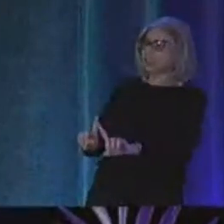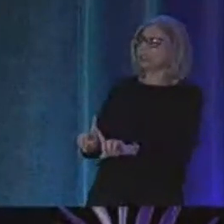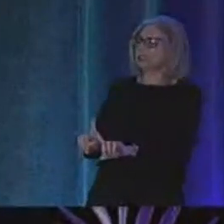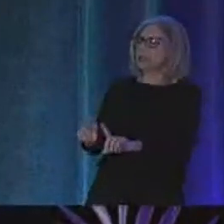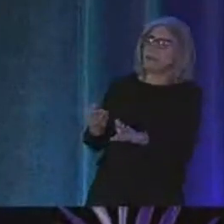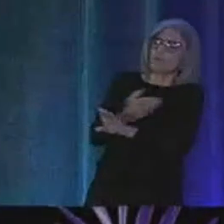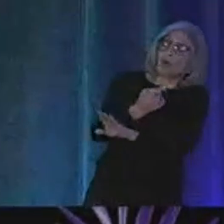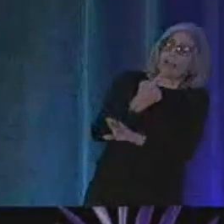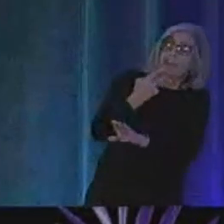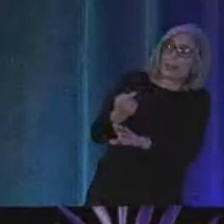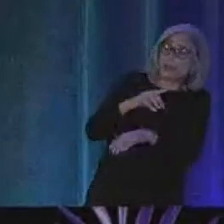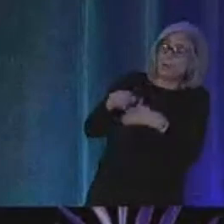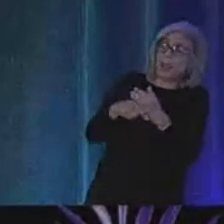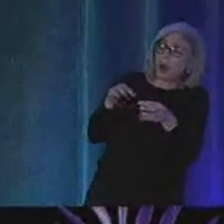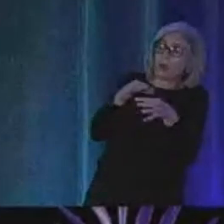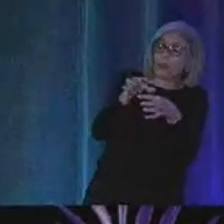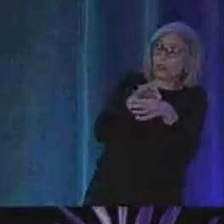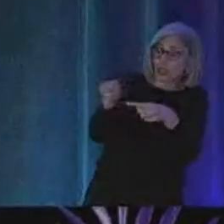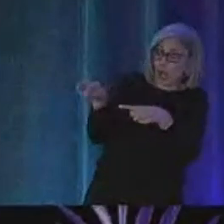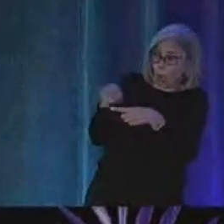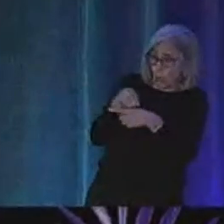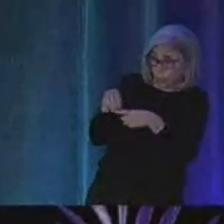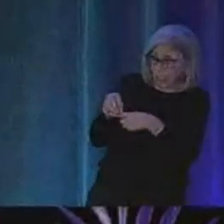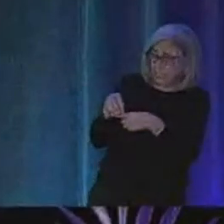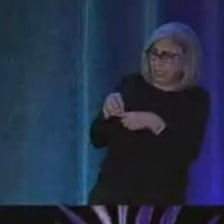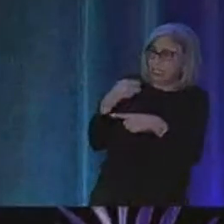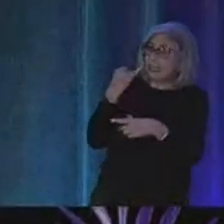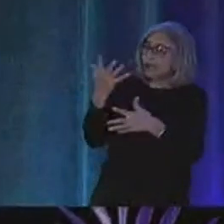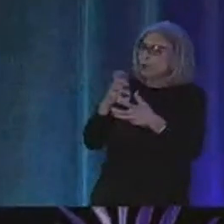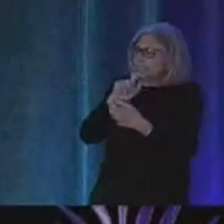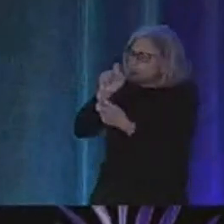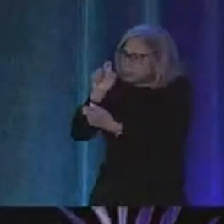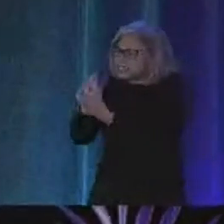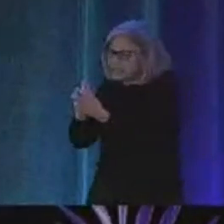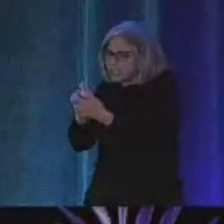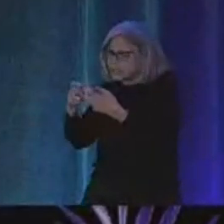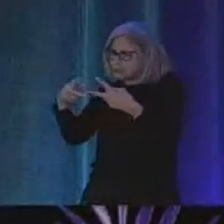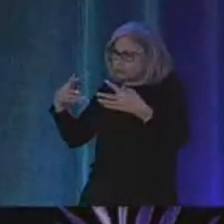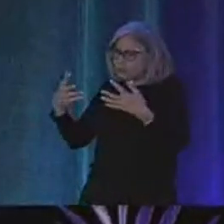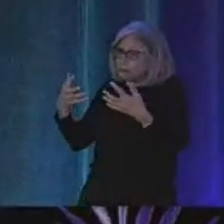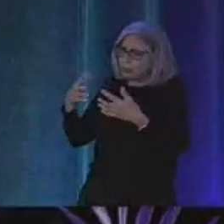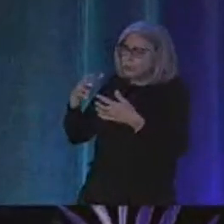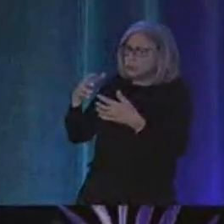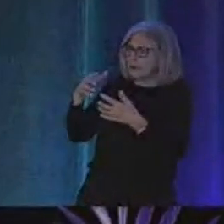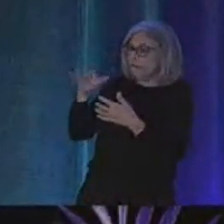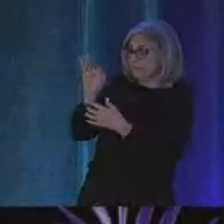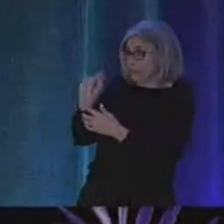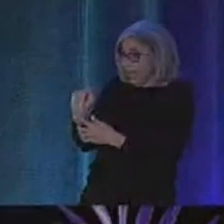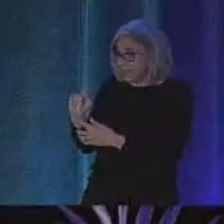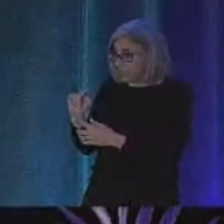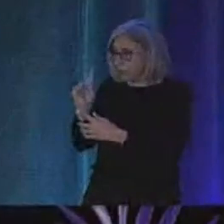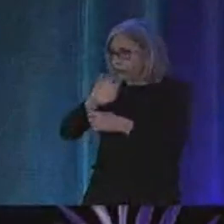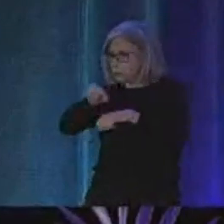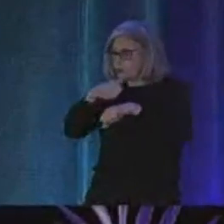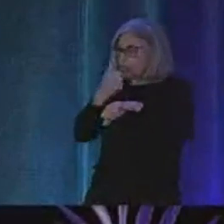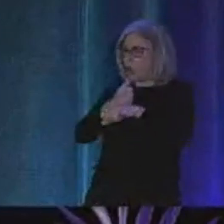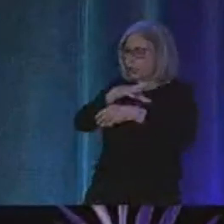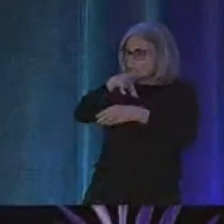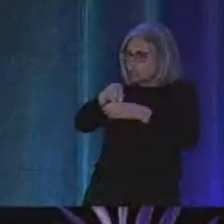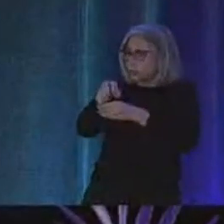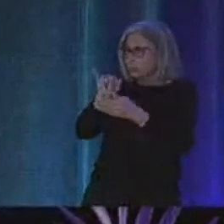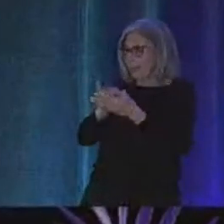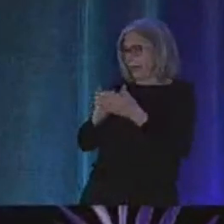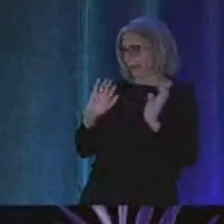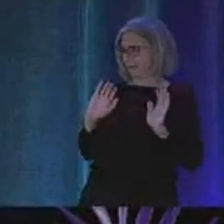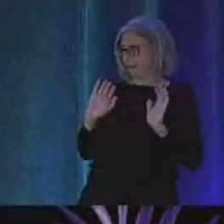this code, is that if you want a custom font within a mobile application, you actually have to install and include those with it.